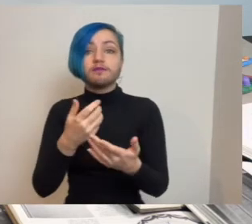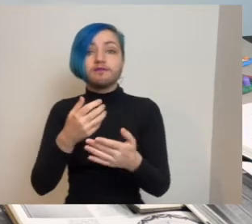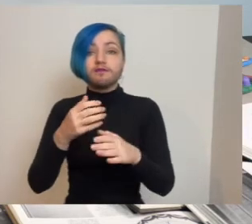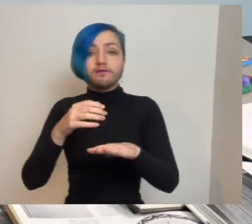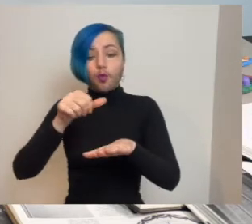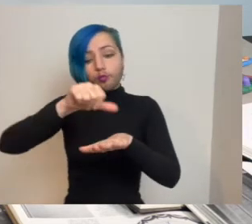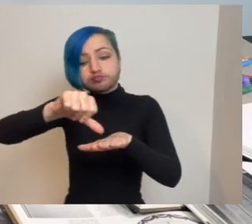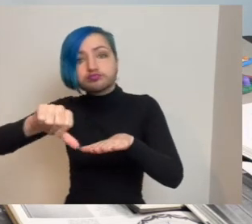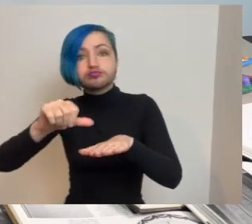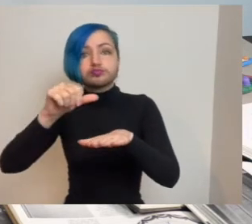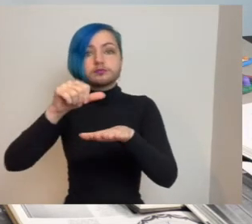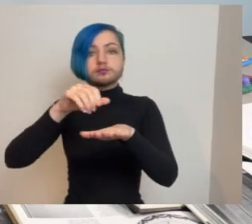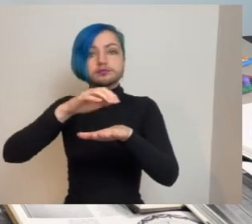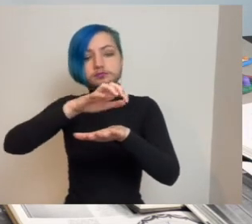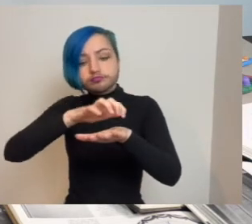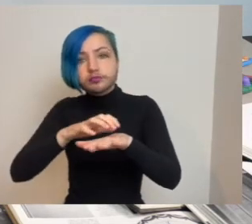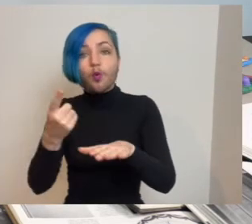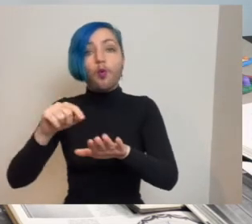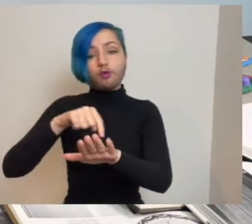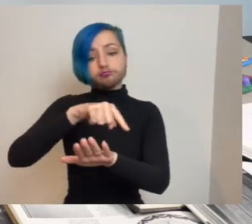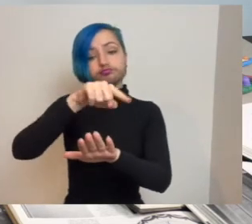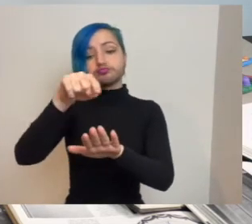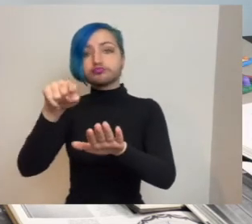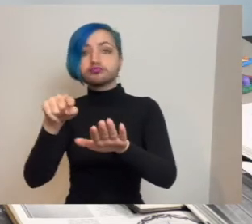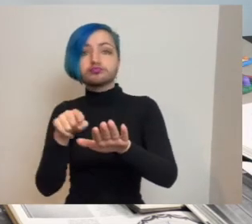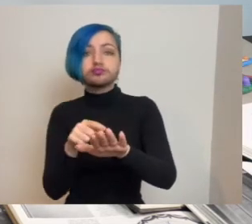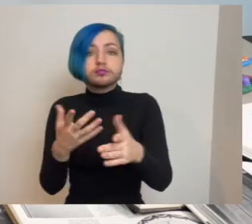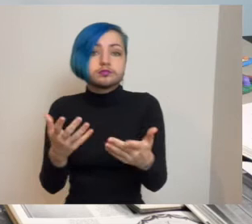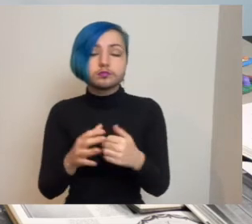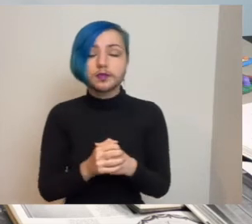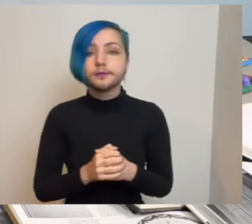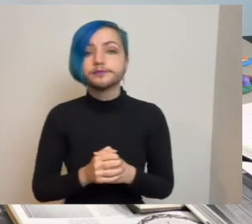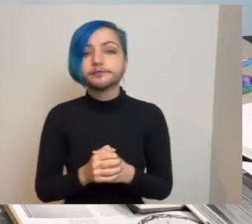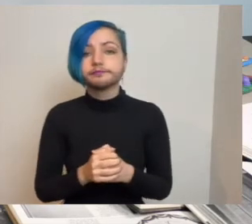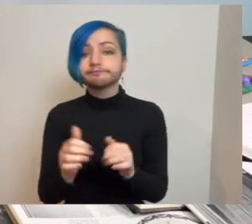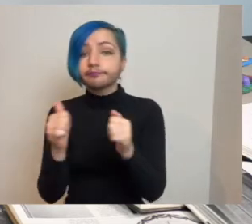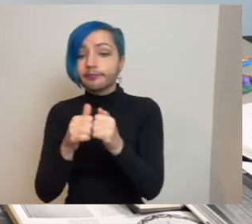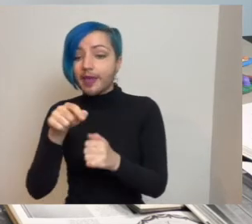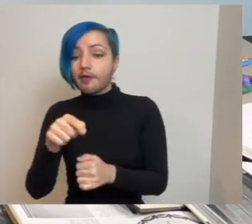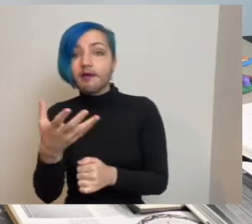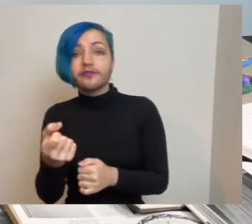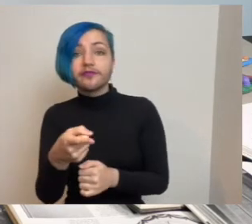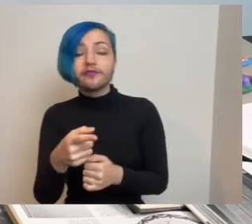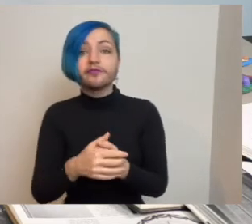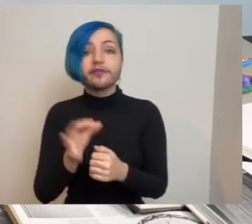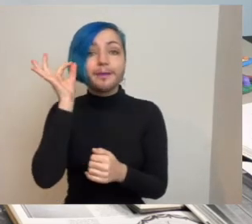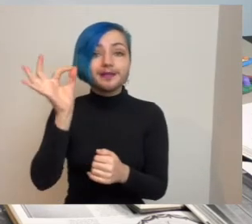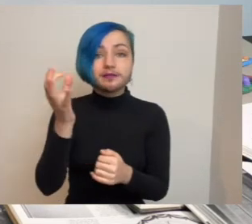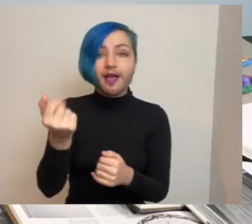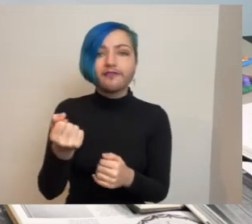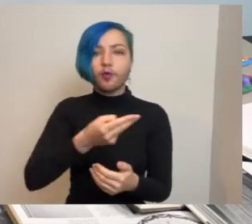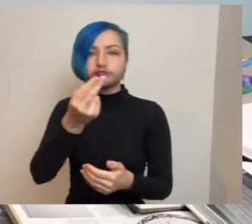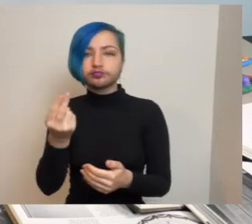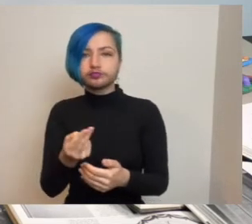indent the clay, we could draw around. A piece of paper and a pencil to draw